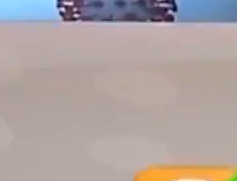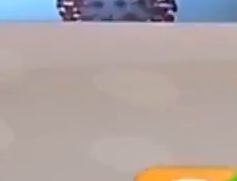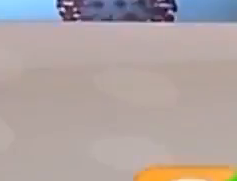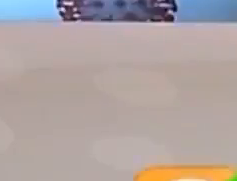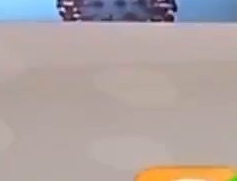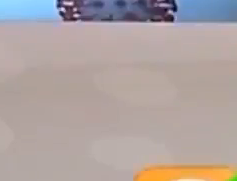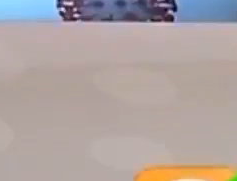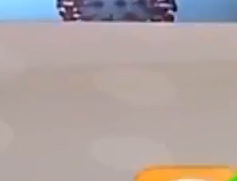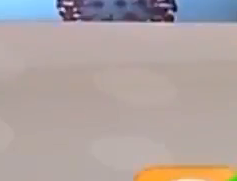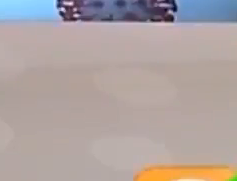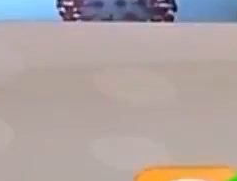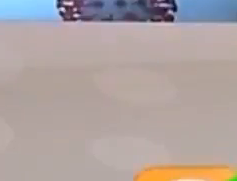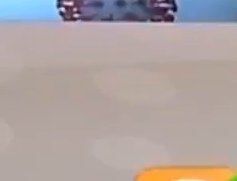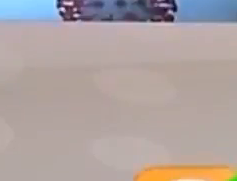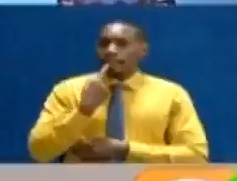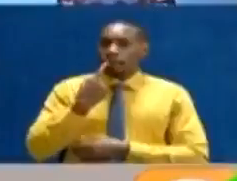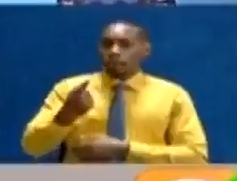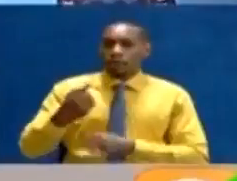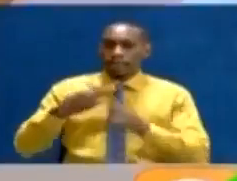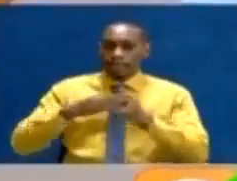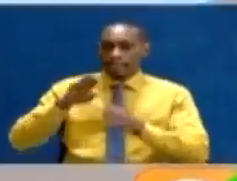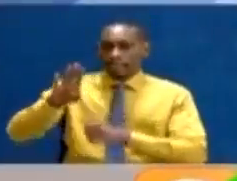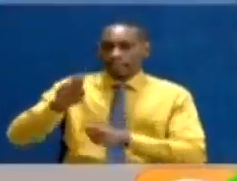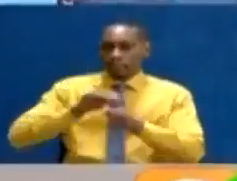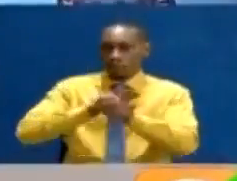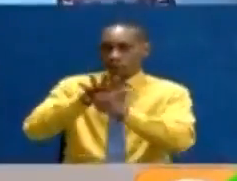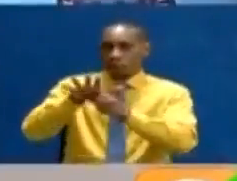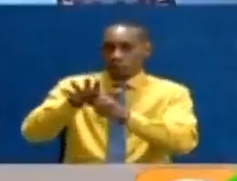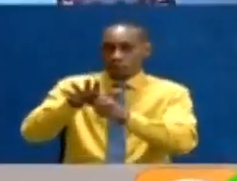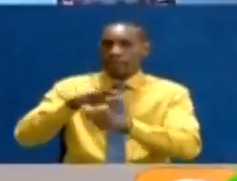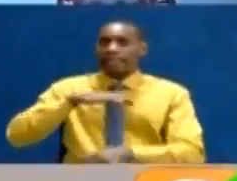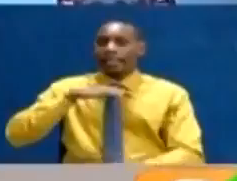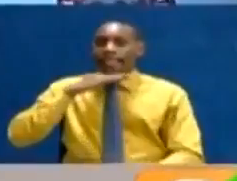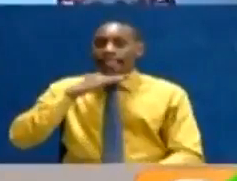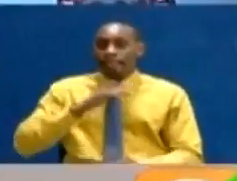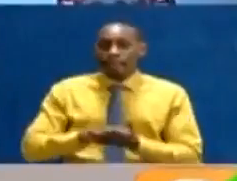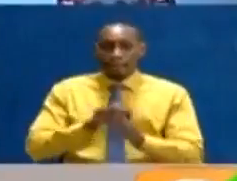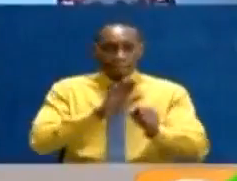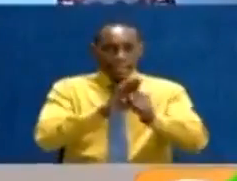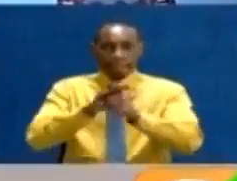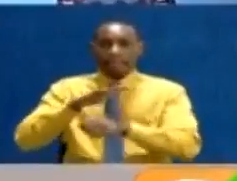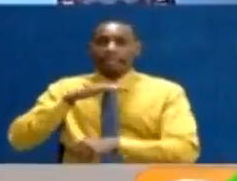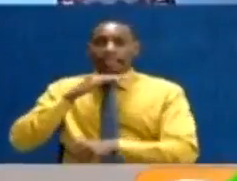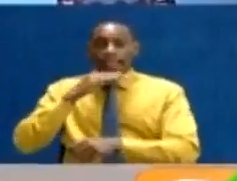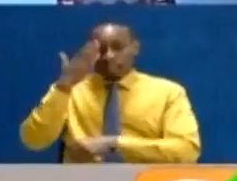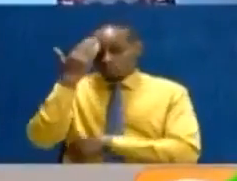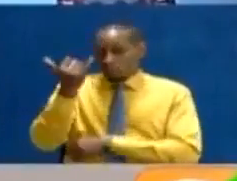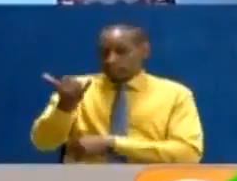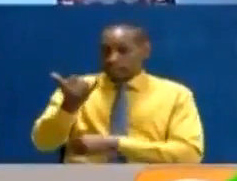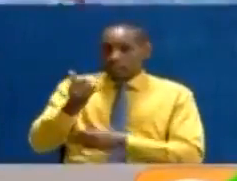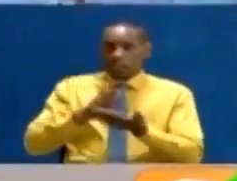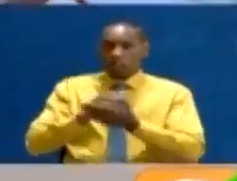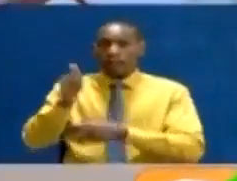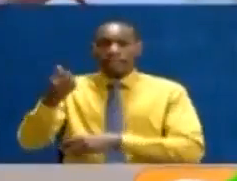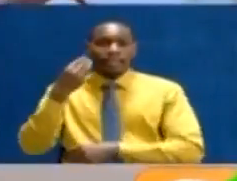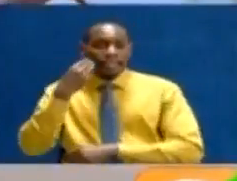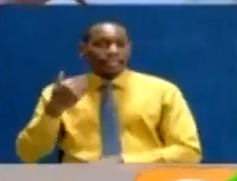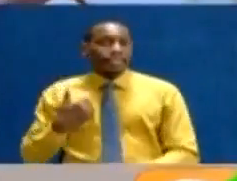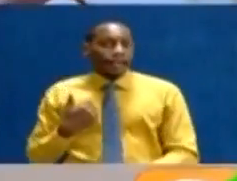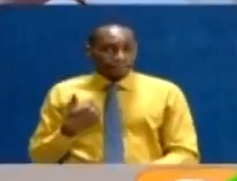Welcome back. Now, of Kenya's 184 COVID-19 deaths, most have been attributed to